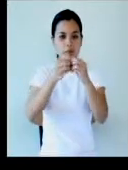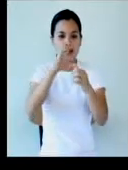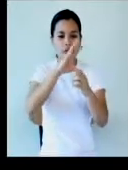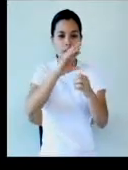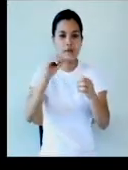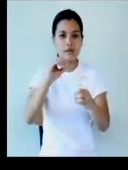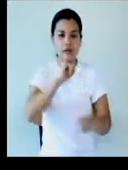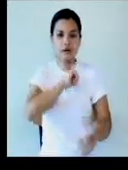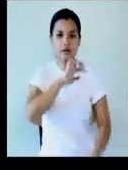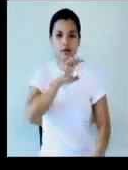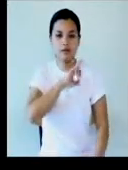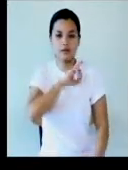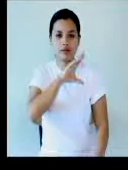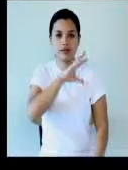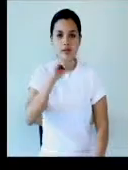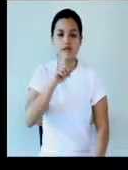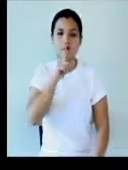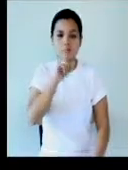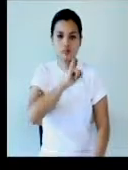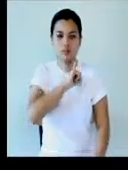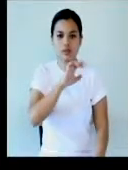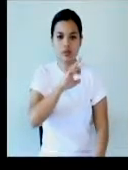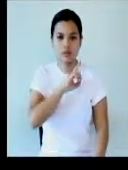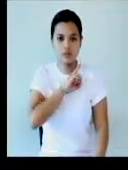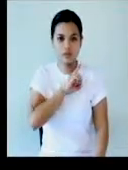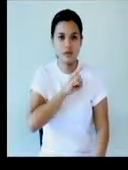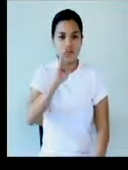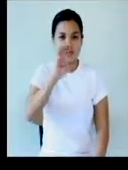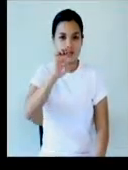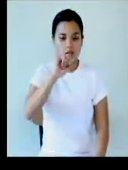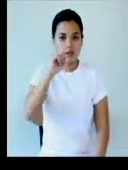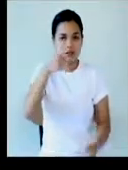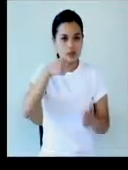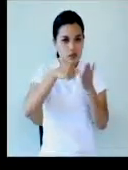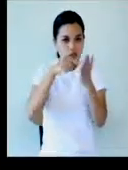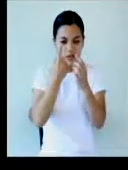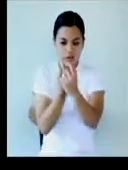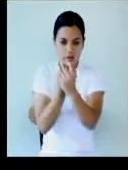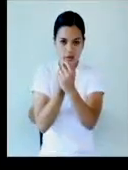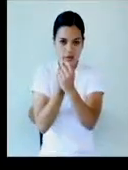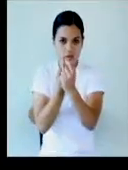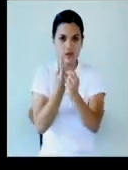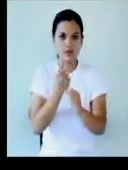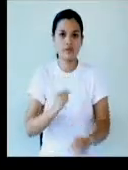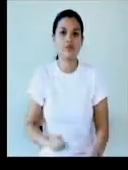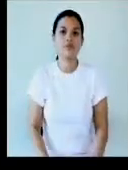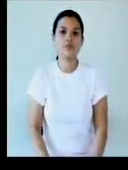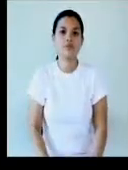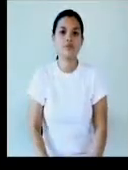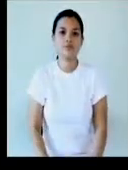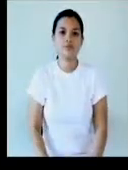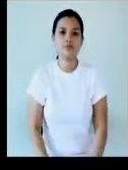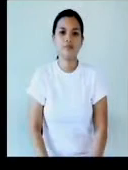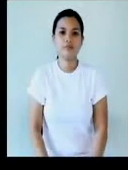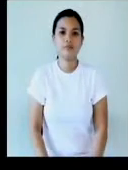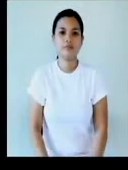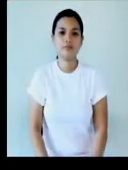with your voter's ID or any valid ID. The BEI will check for indelible ink stains.